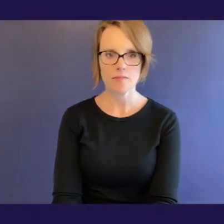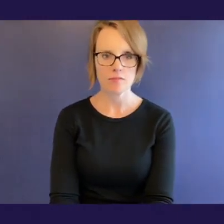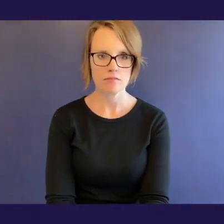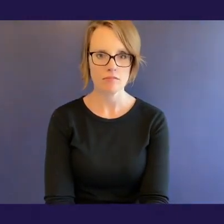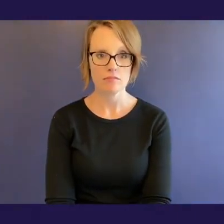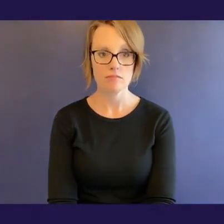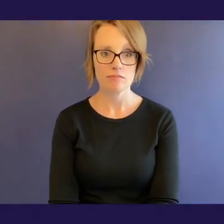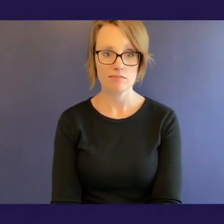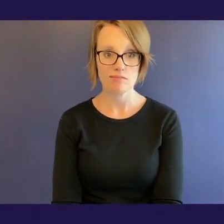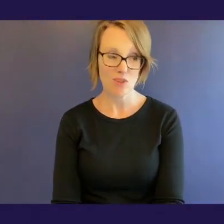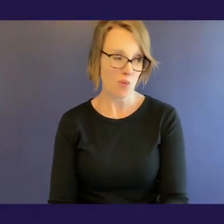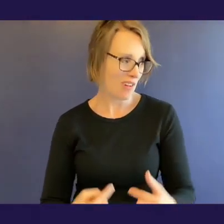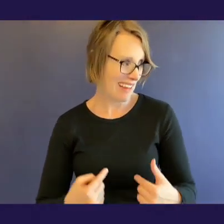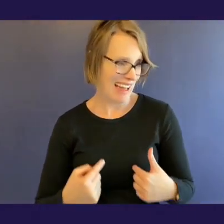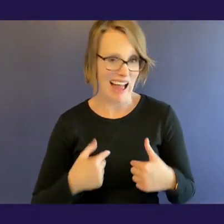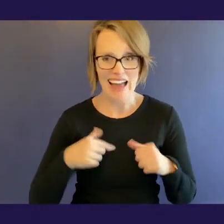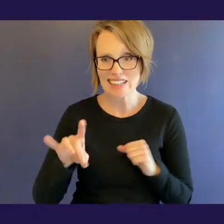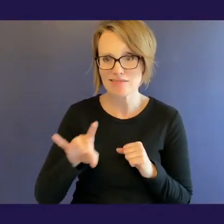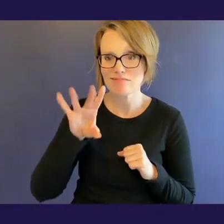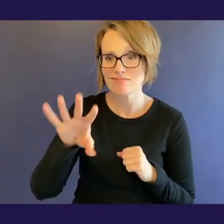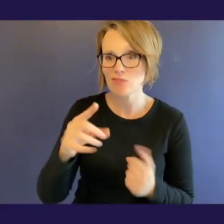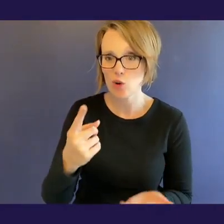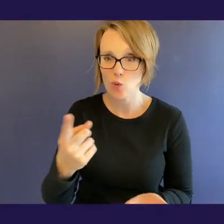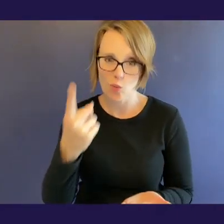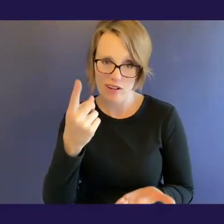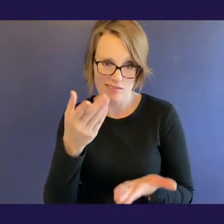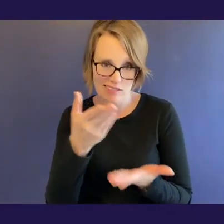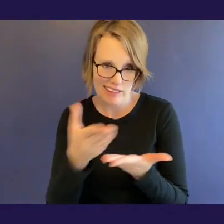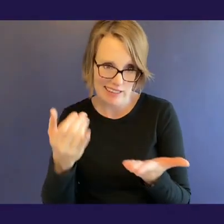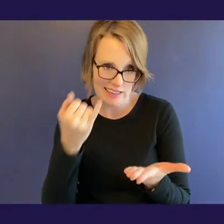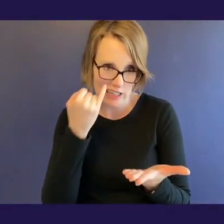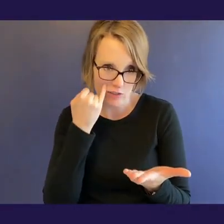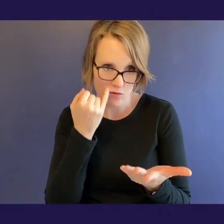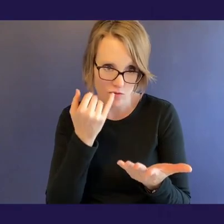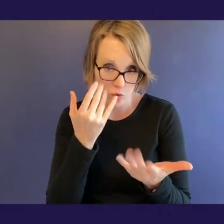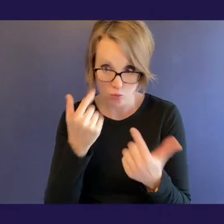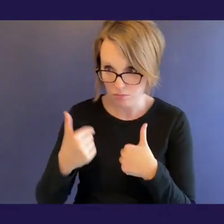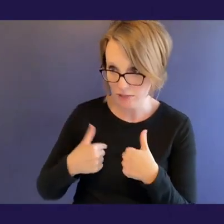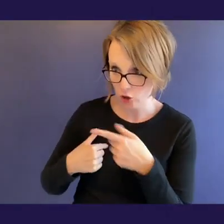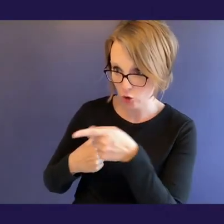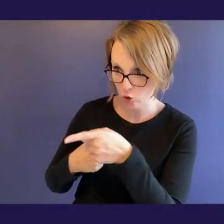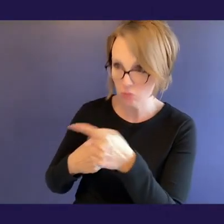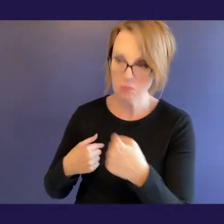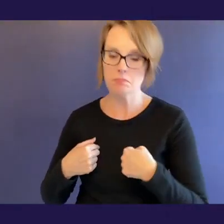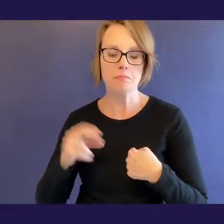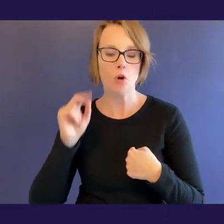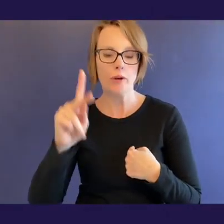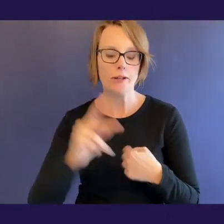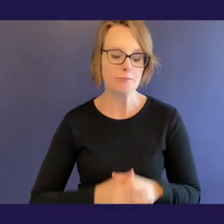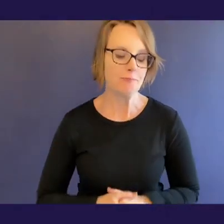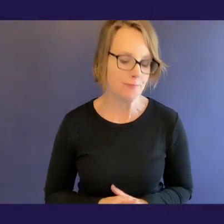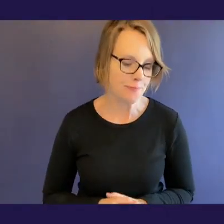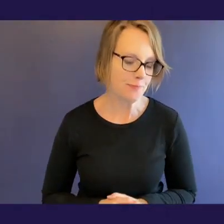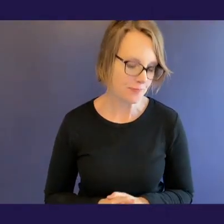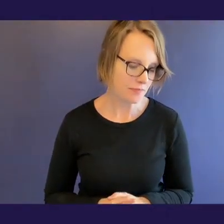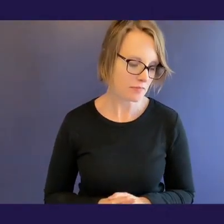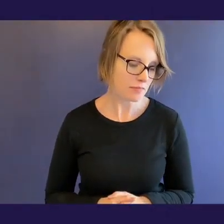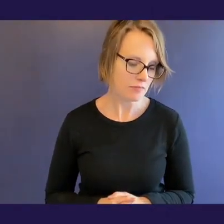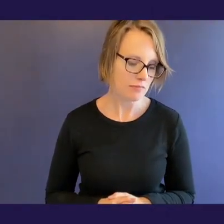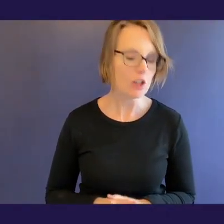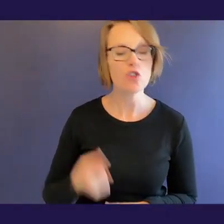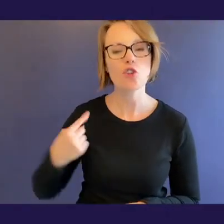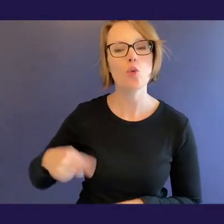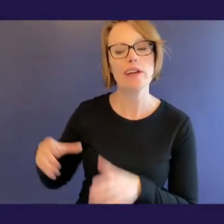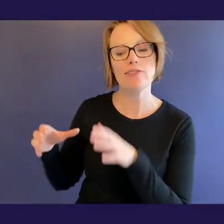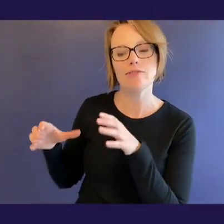I can offer one thing, but Joe, if you want to go ahead. Okay. Yeah. For, what we've thought about this a little bit